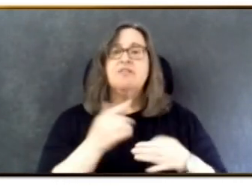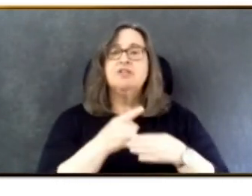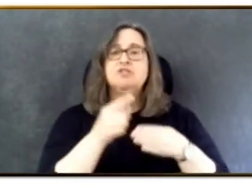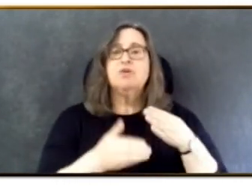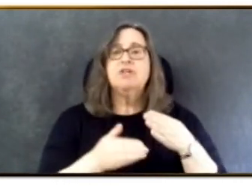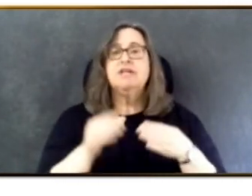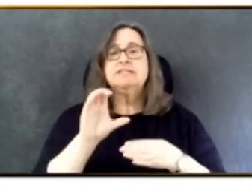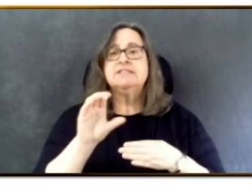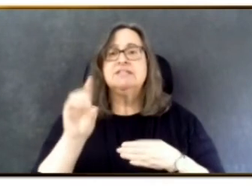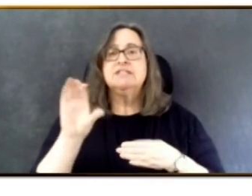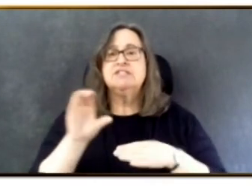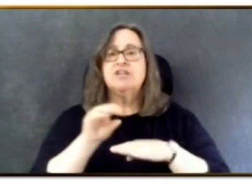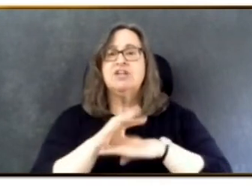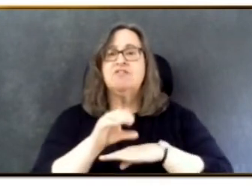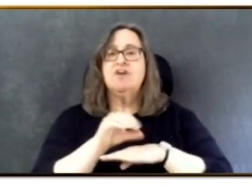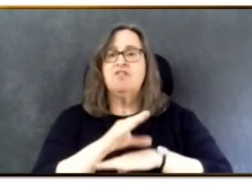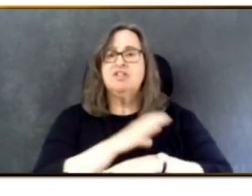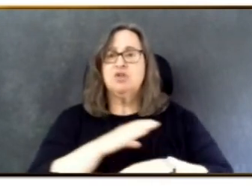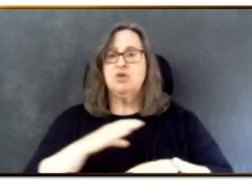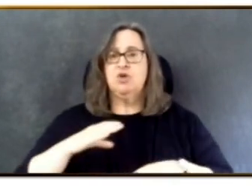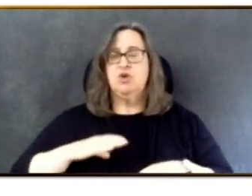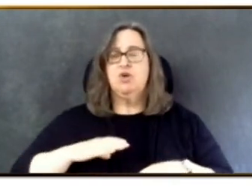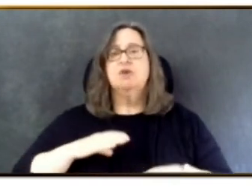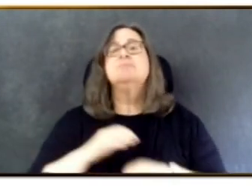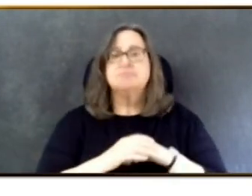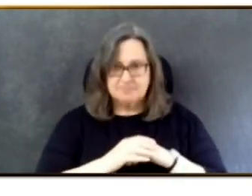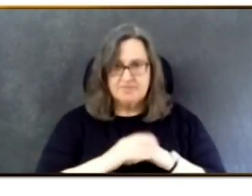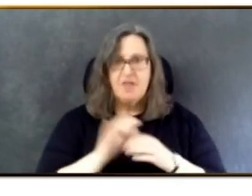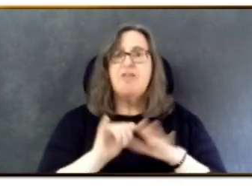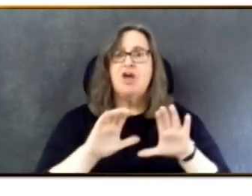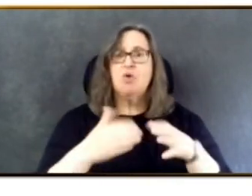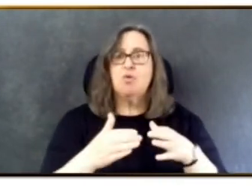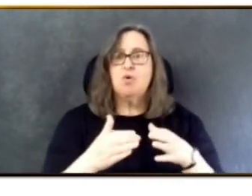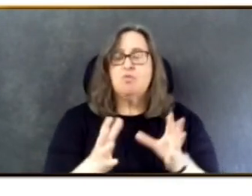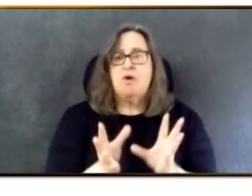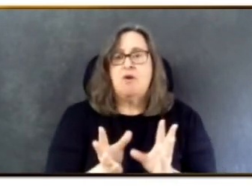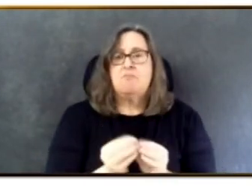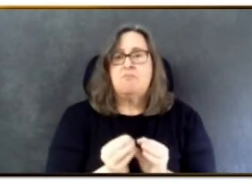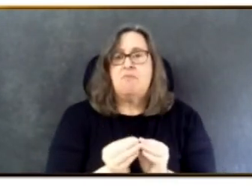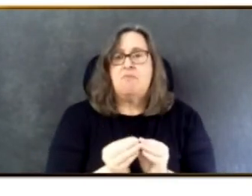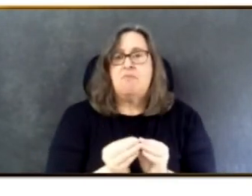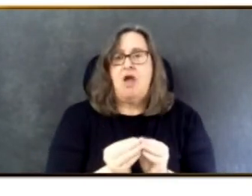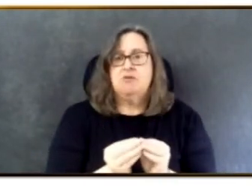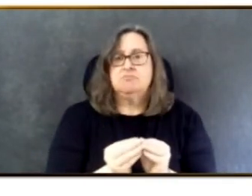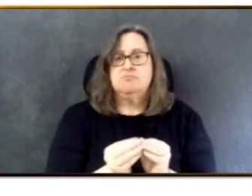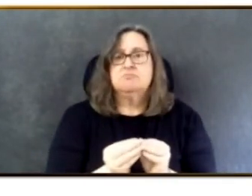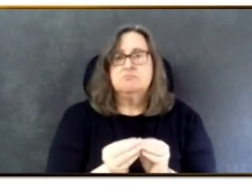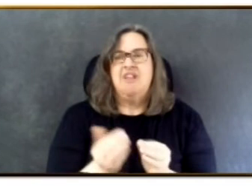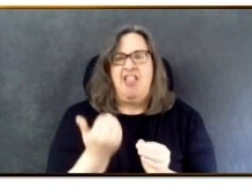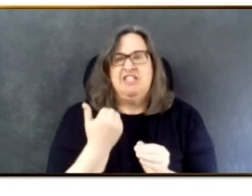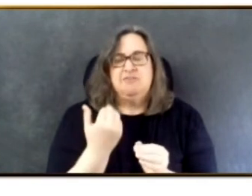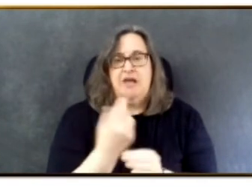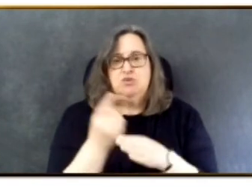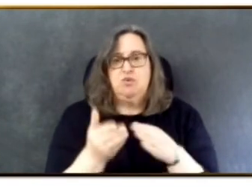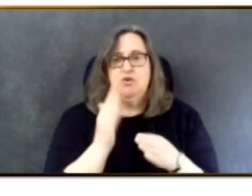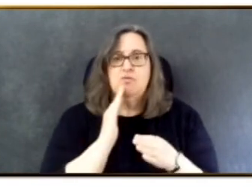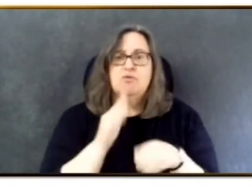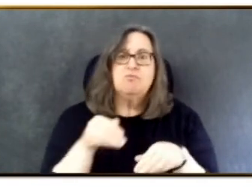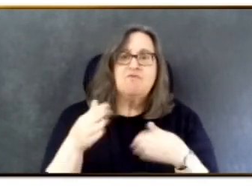Committee on Immunization Practices, ACIP, met to provide further guidance on upcoming rounds